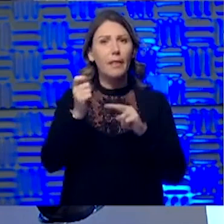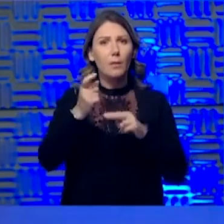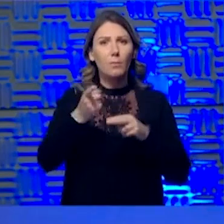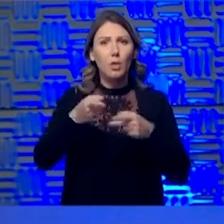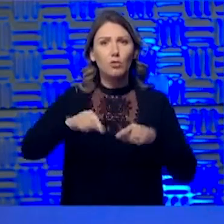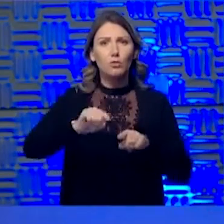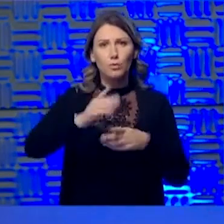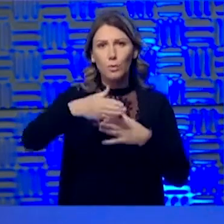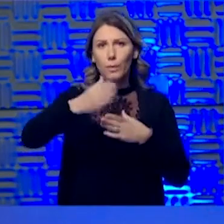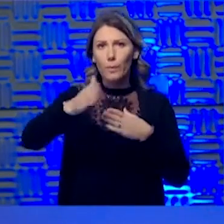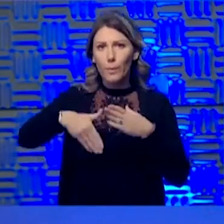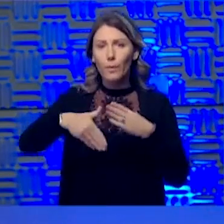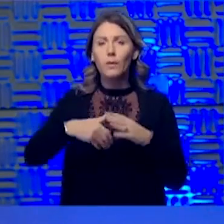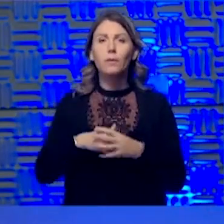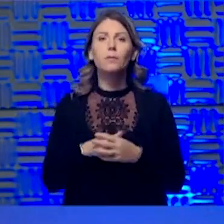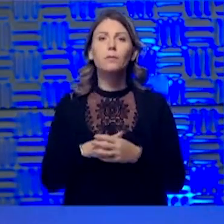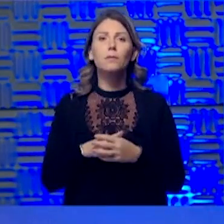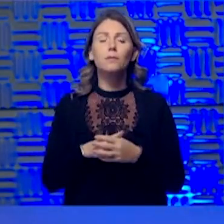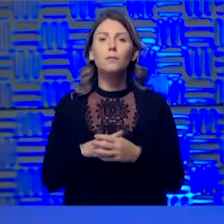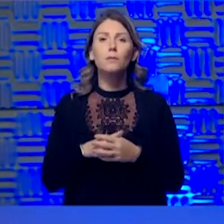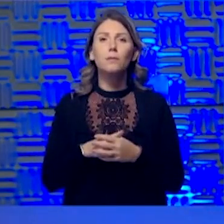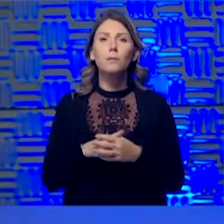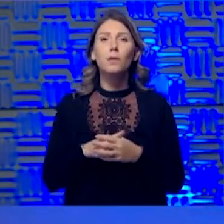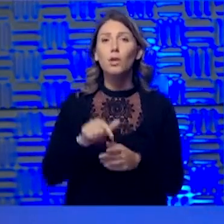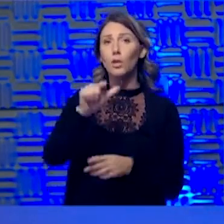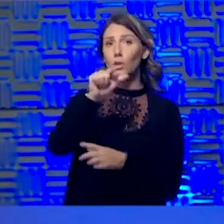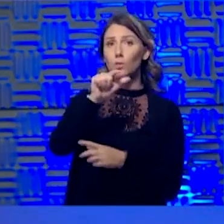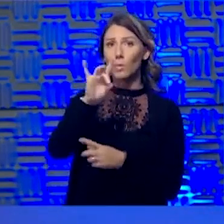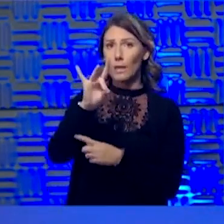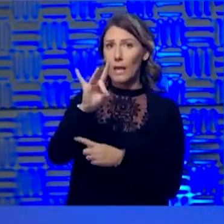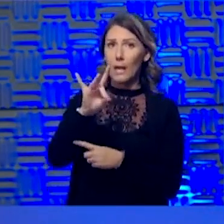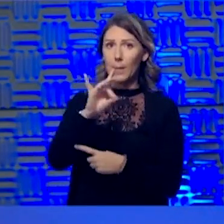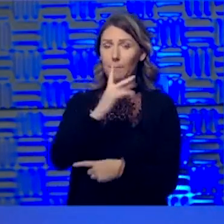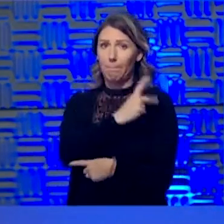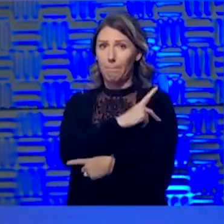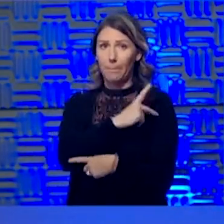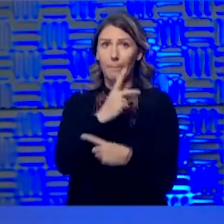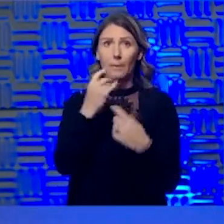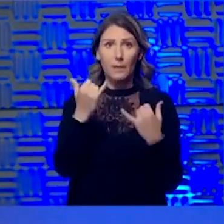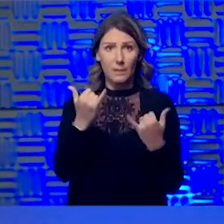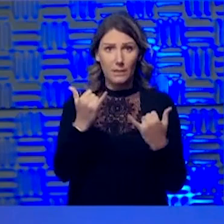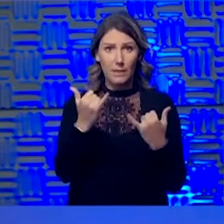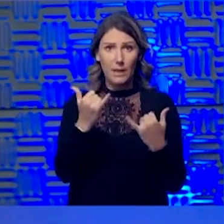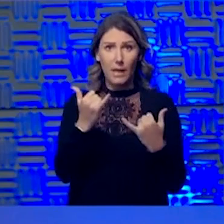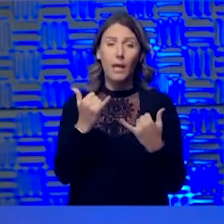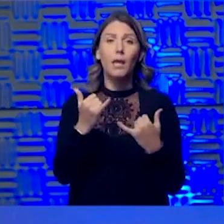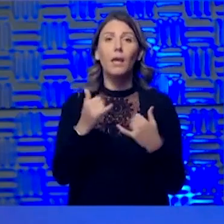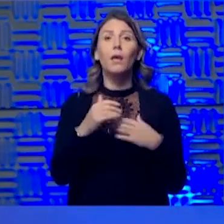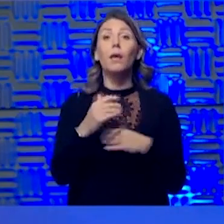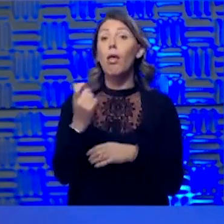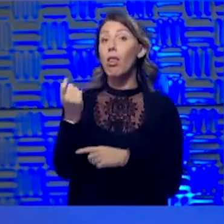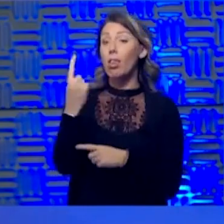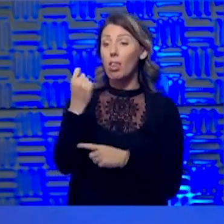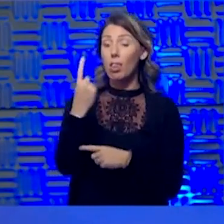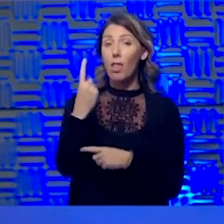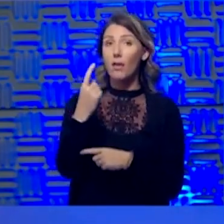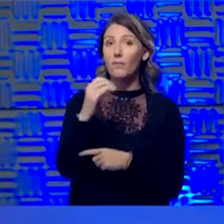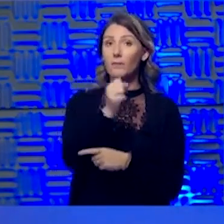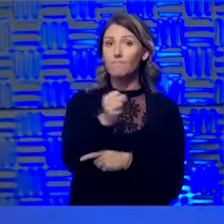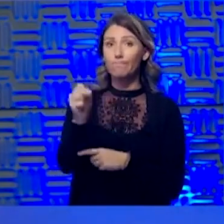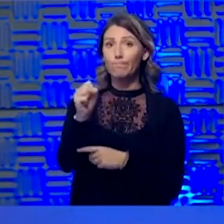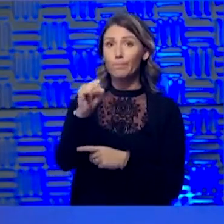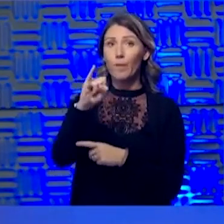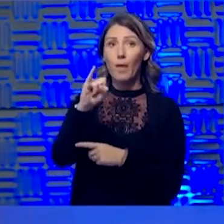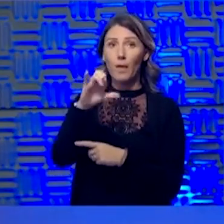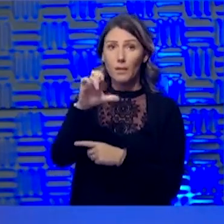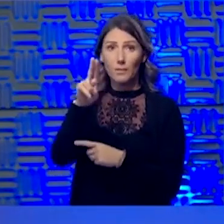weekend. We are sitting at 28 today as of early this morning, with 11 of those in the ICU. But